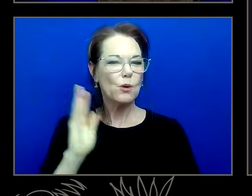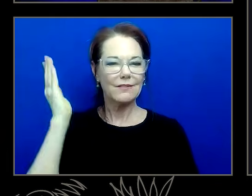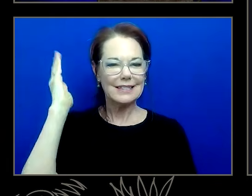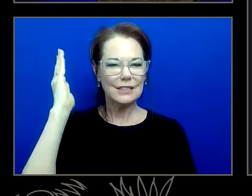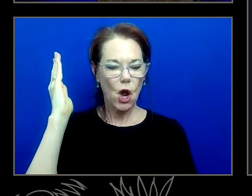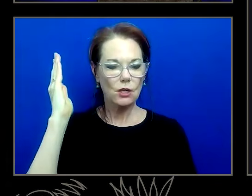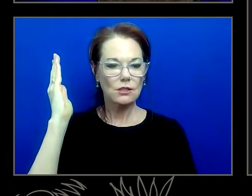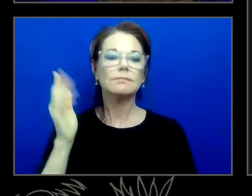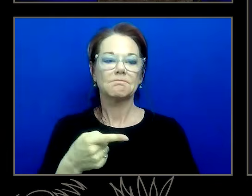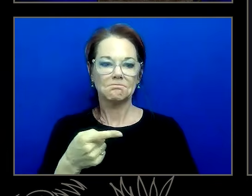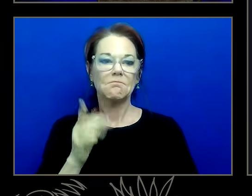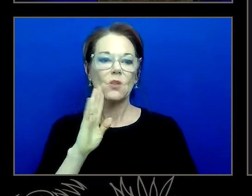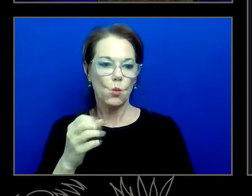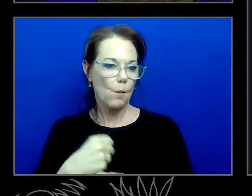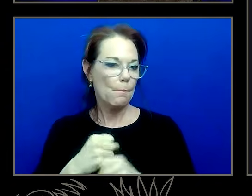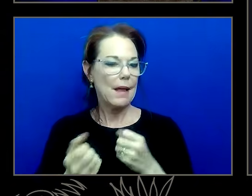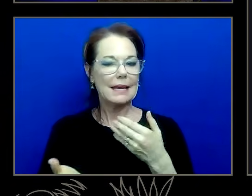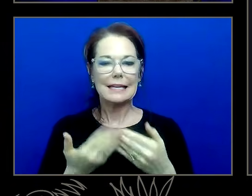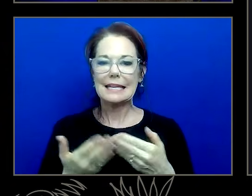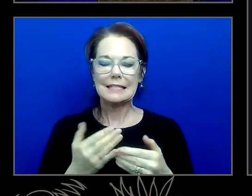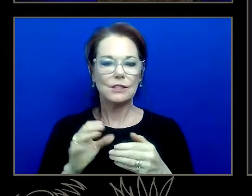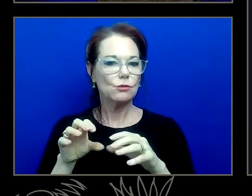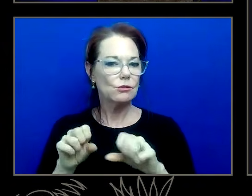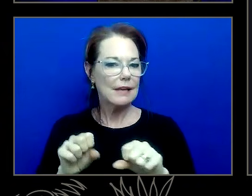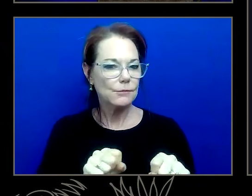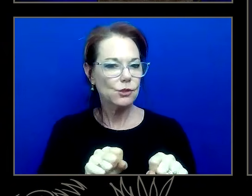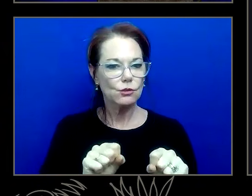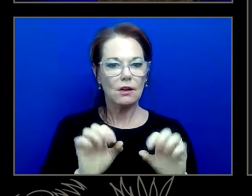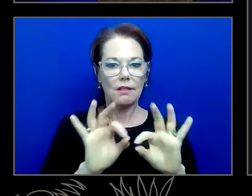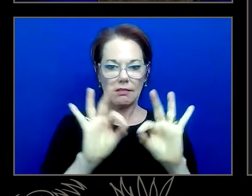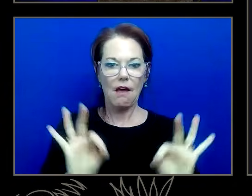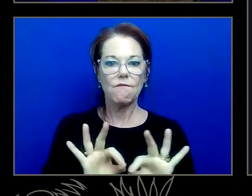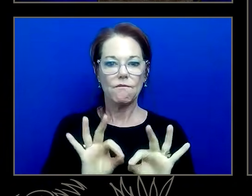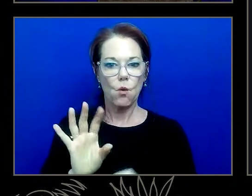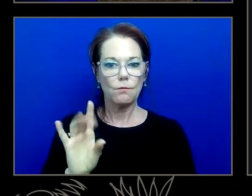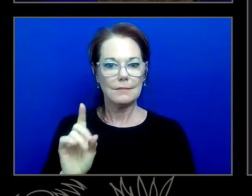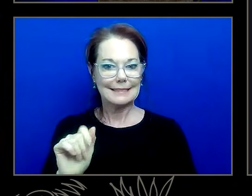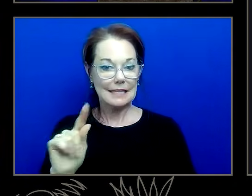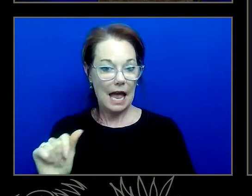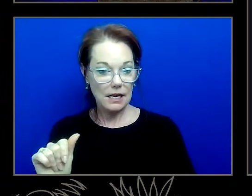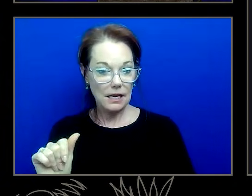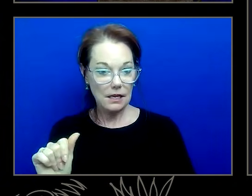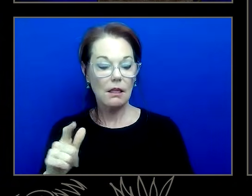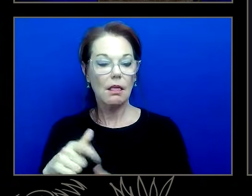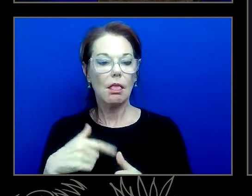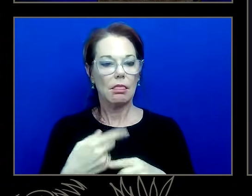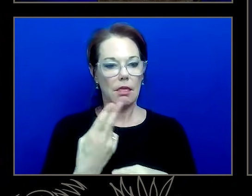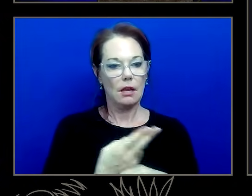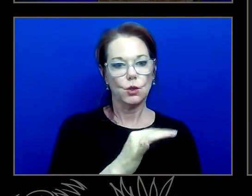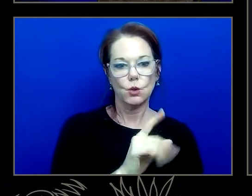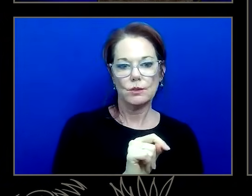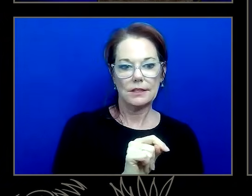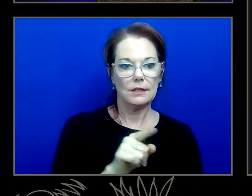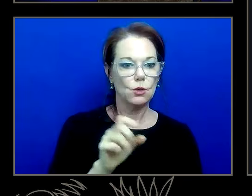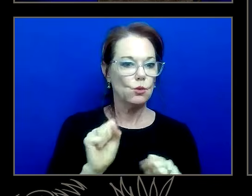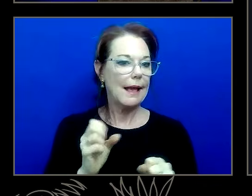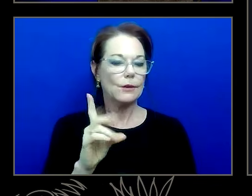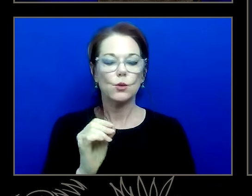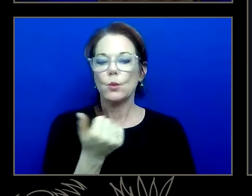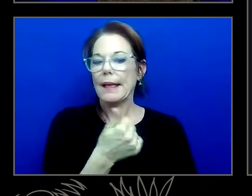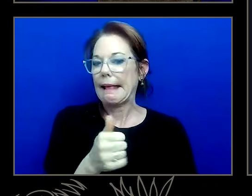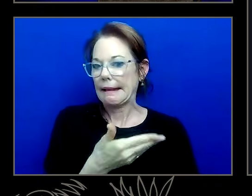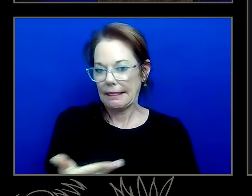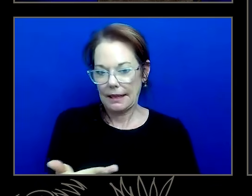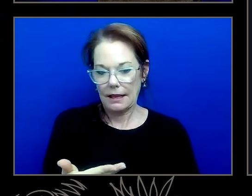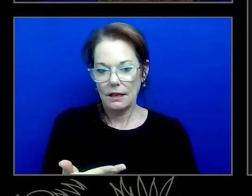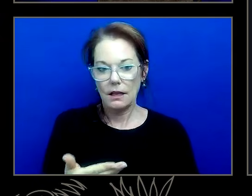it makes it very easy to just capture that form data and basically use it. You could do anything async with it. But